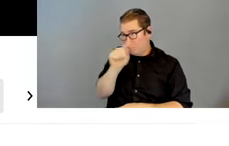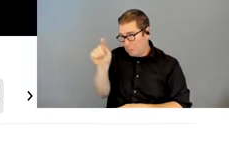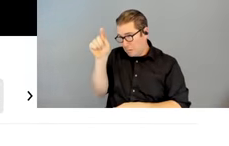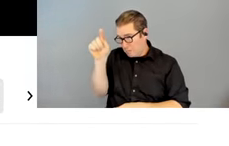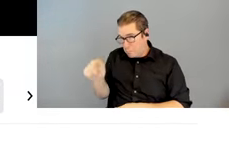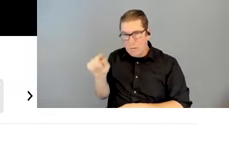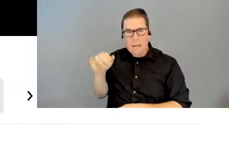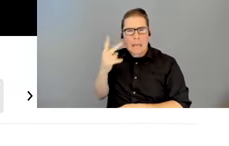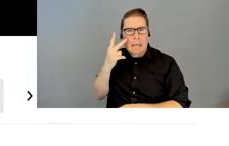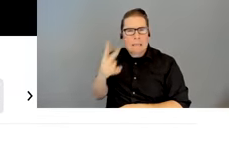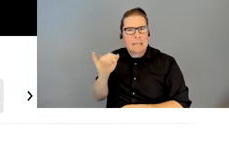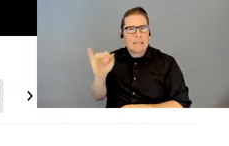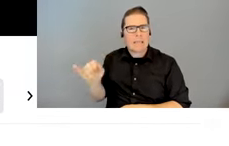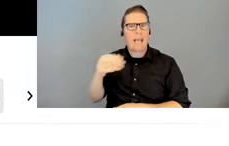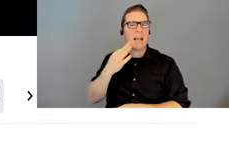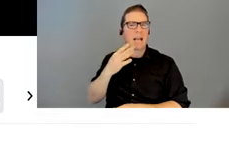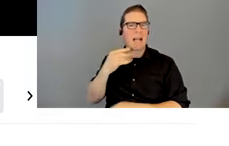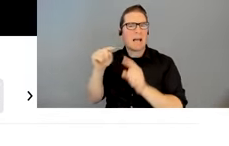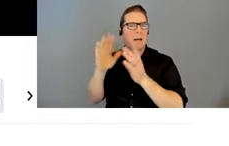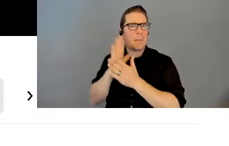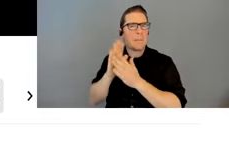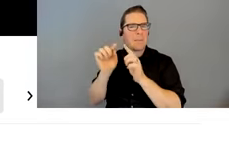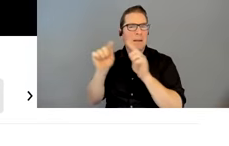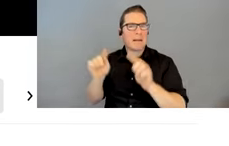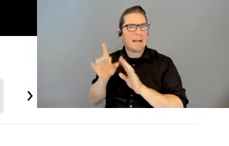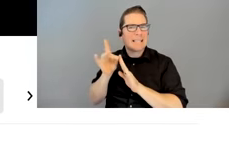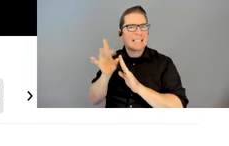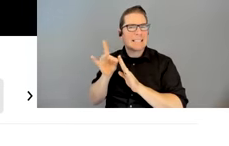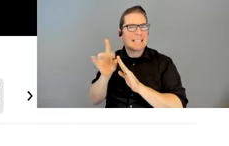note, then it will bring up